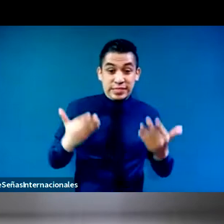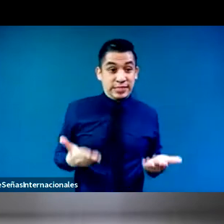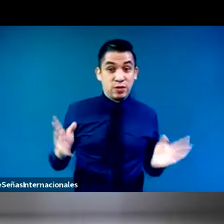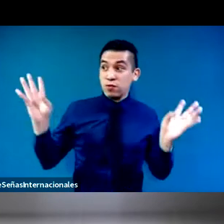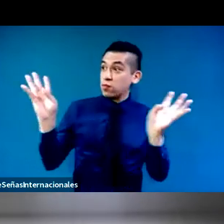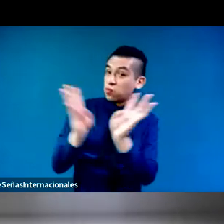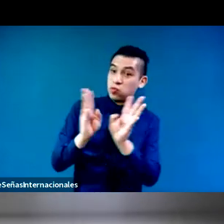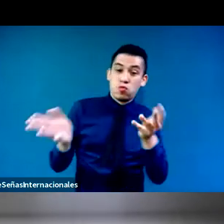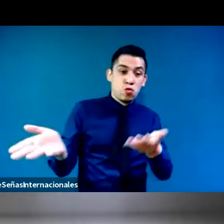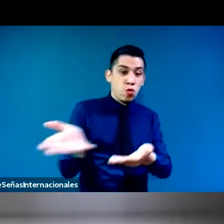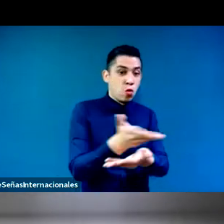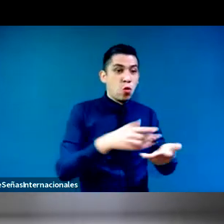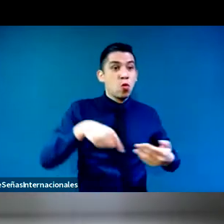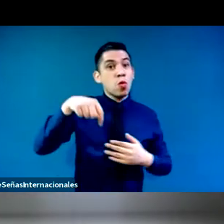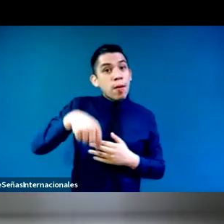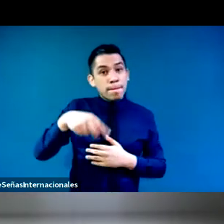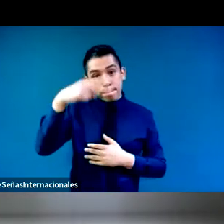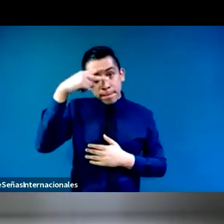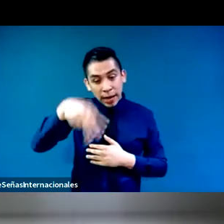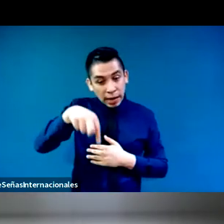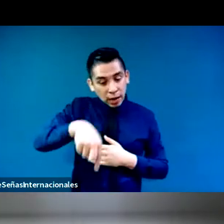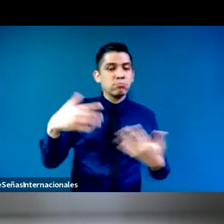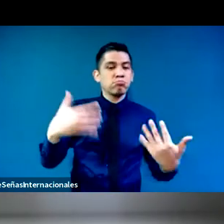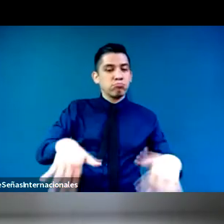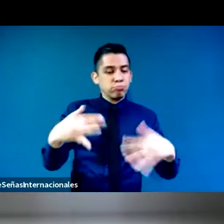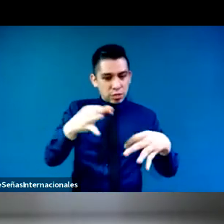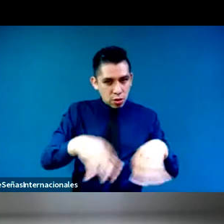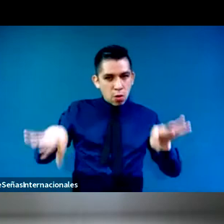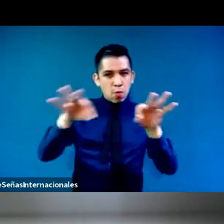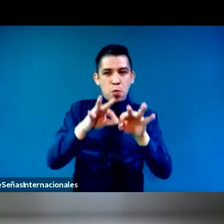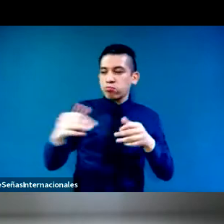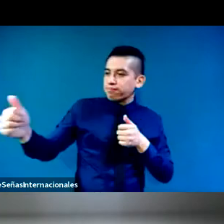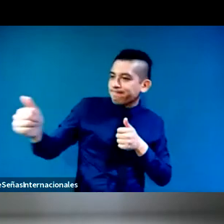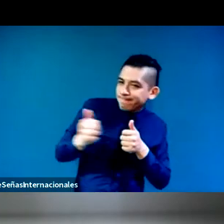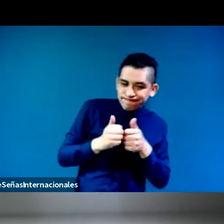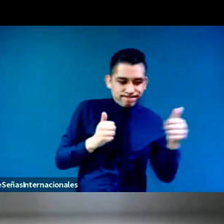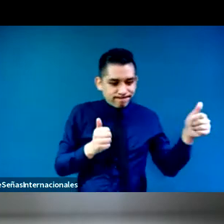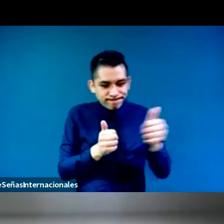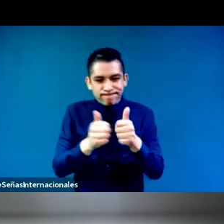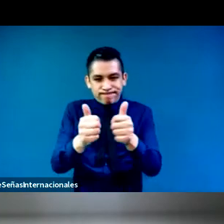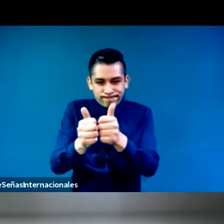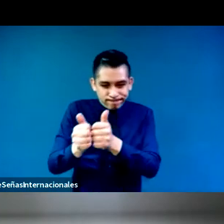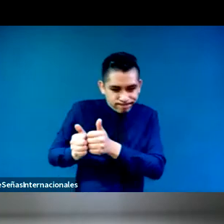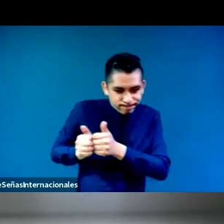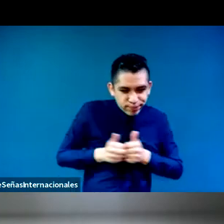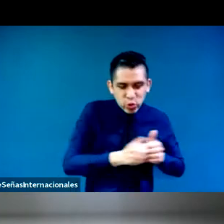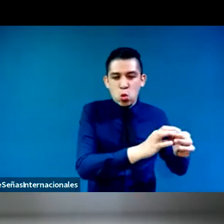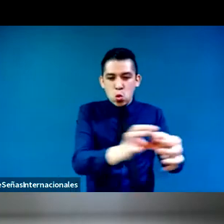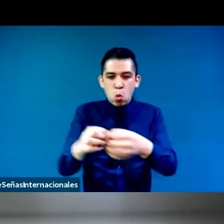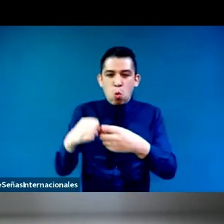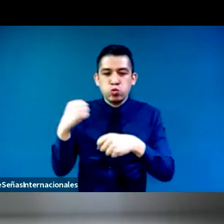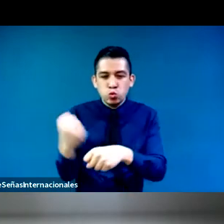movement on the Generation Equality Action Coalitions. And so what are the next steps? How can you